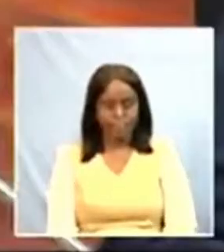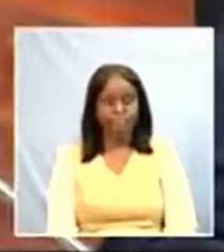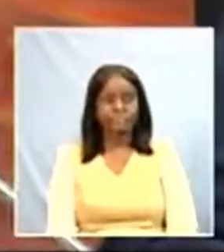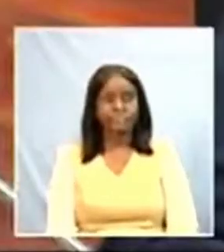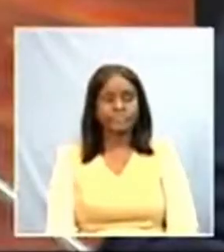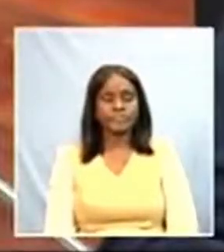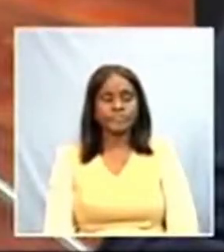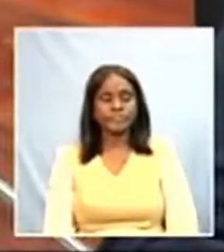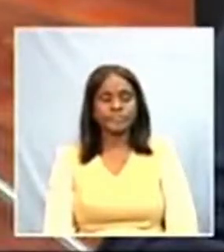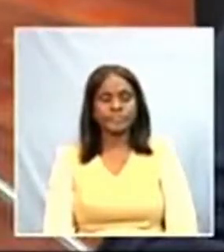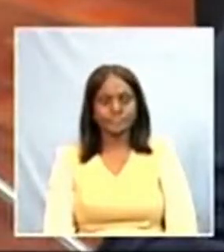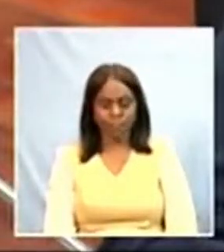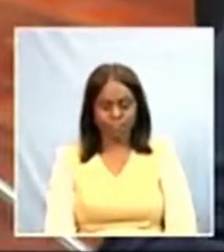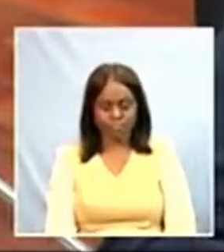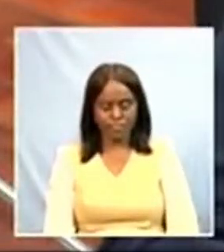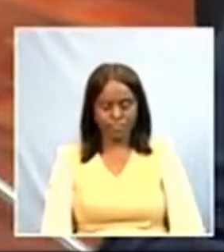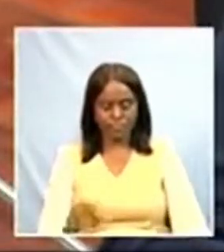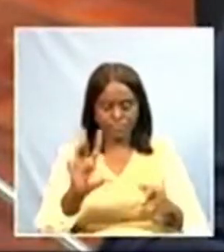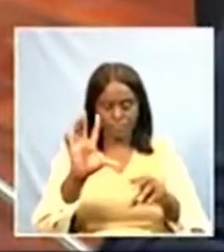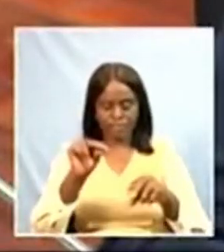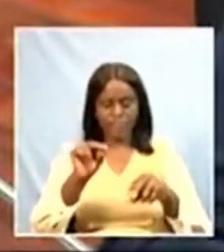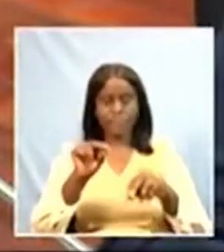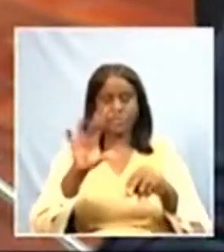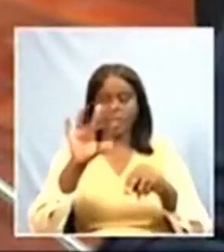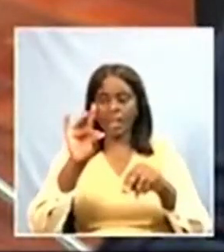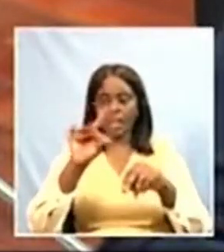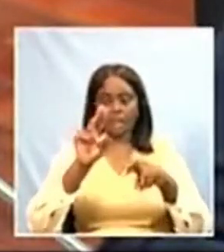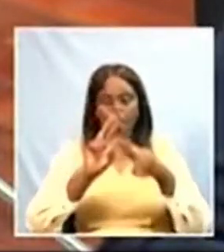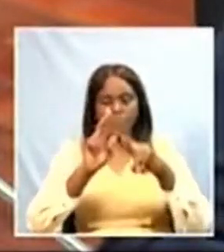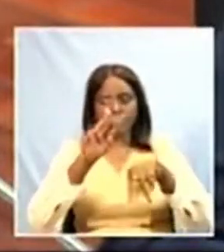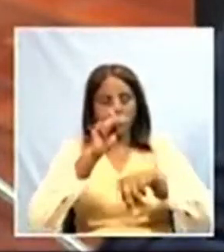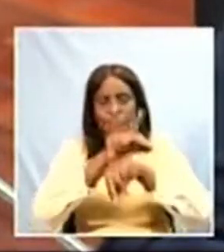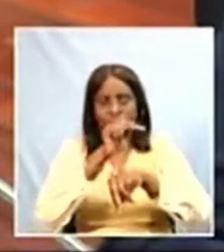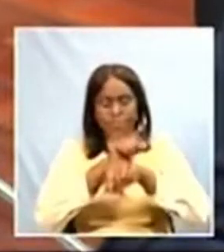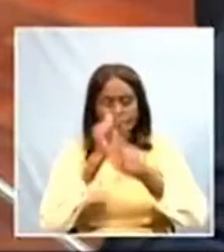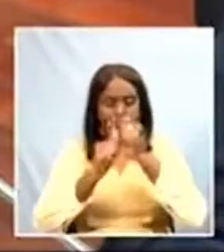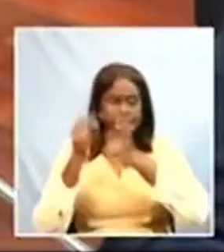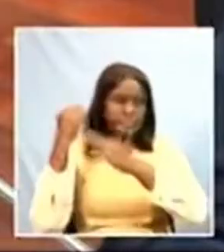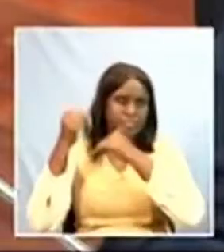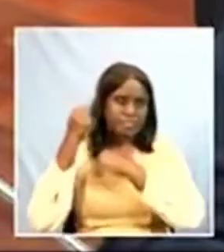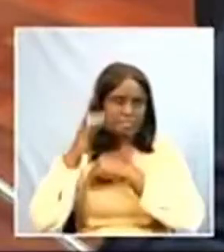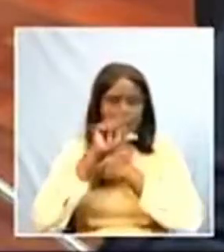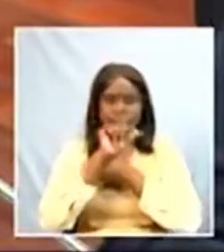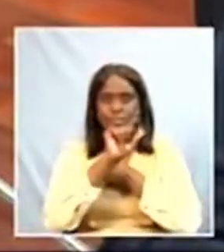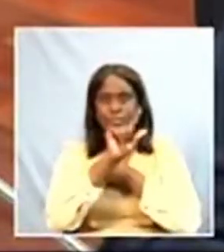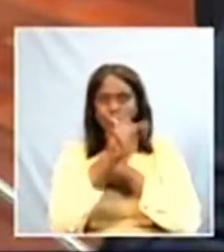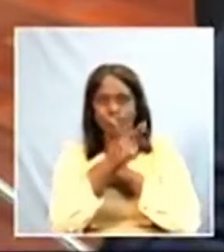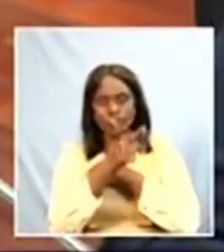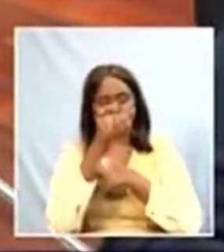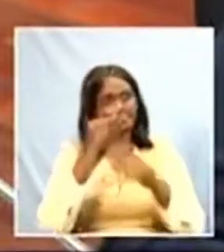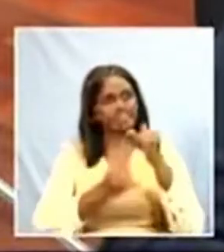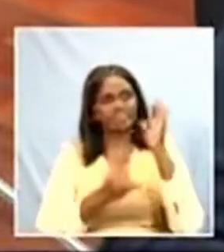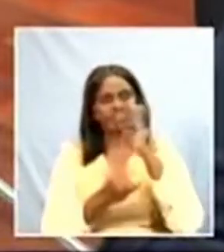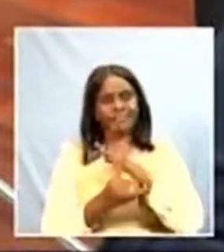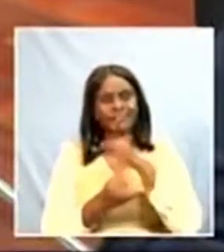Chair, the 8 projects which were outstanding for 2023 have since been completed. The only